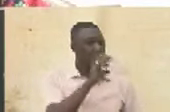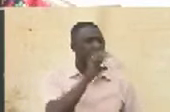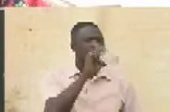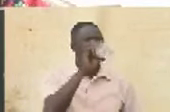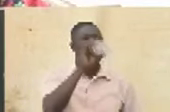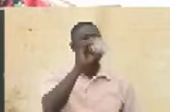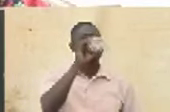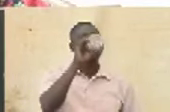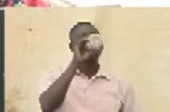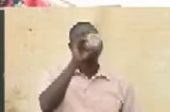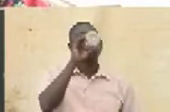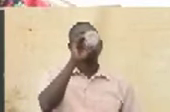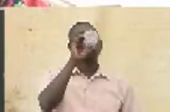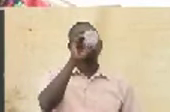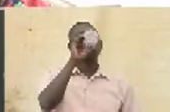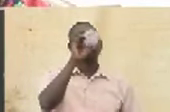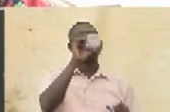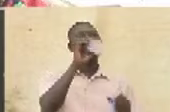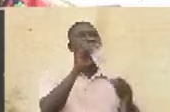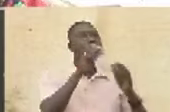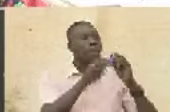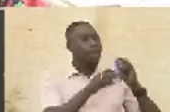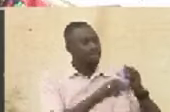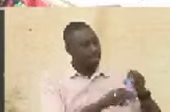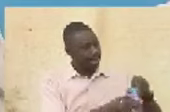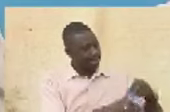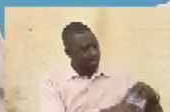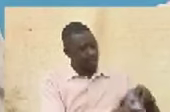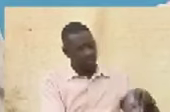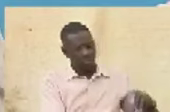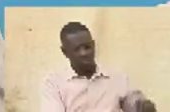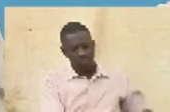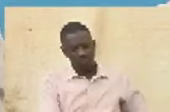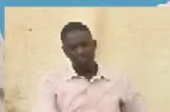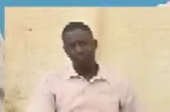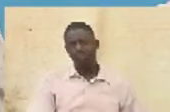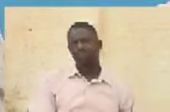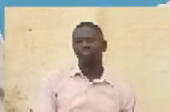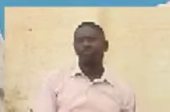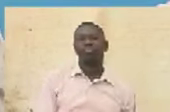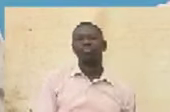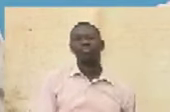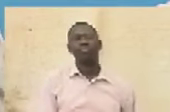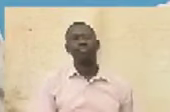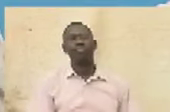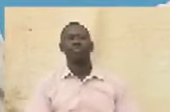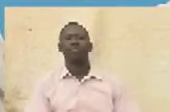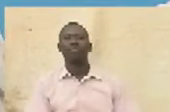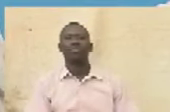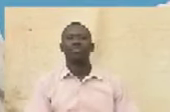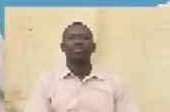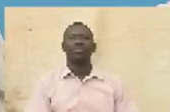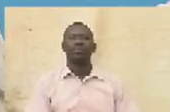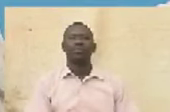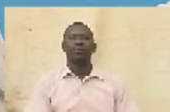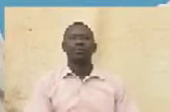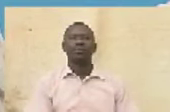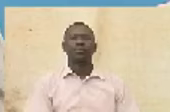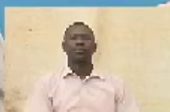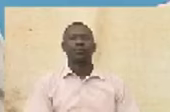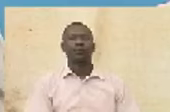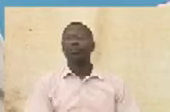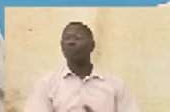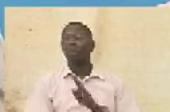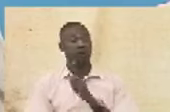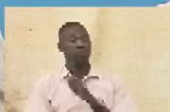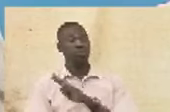jen ba fay sa fono nya fo yindi ndindi na molle ba fo keba keba wala mol te malam ko ma je o dindi na mobile ti de. Well,